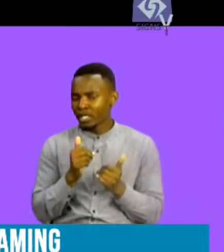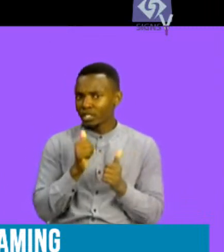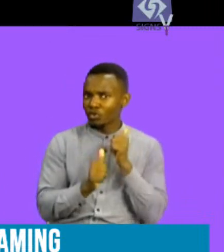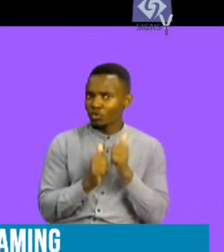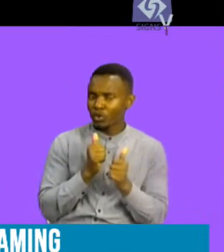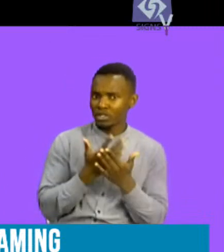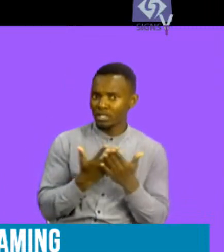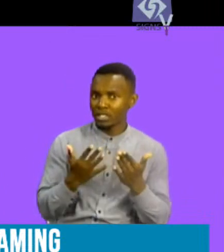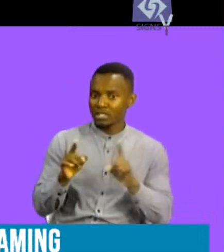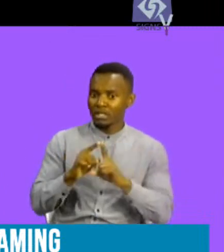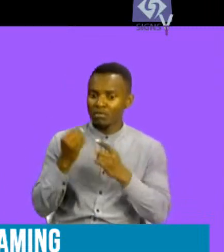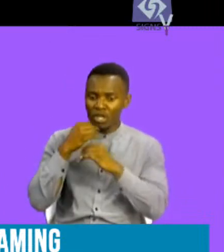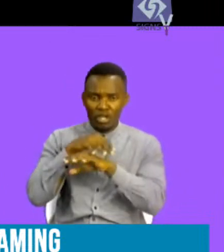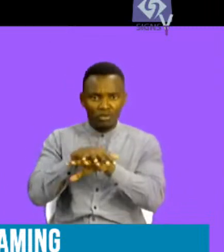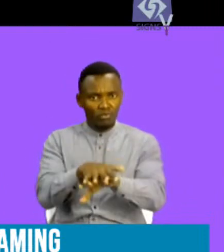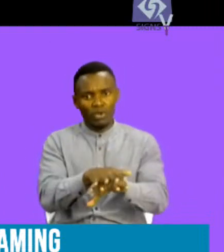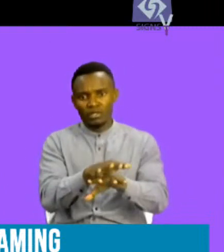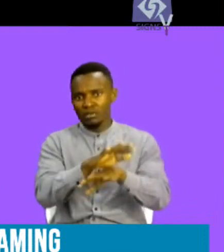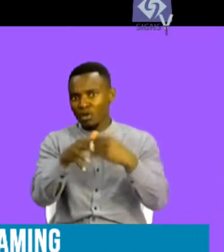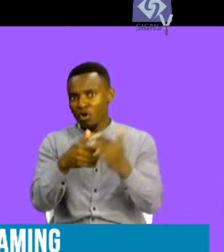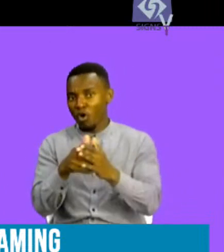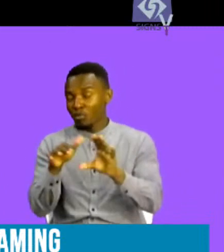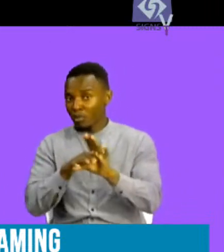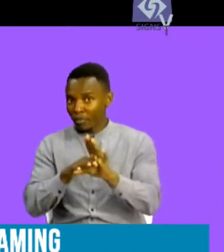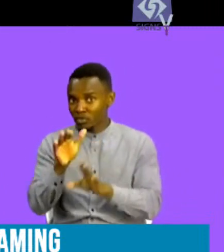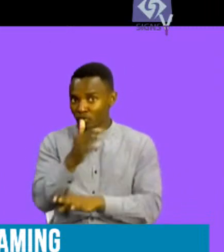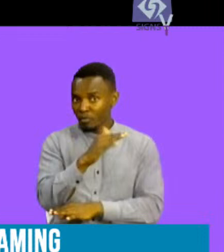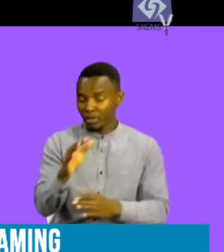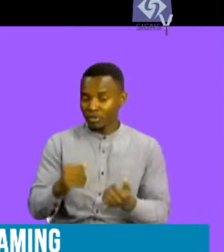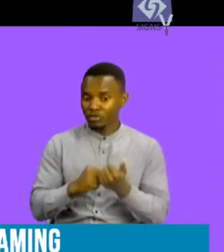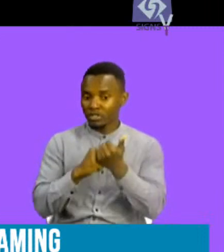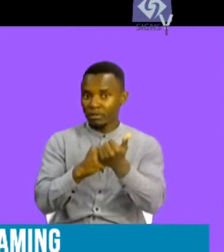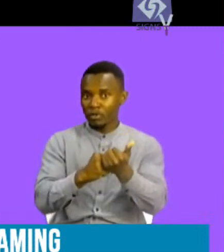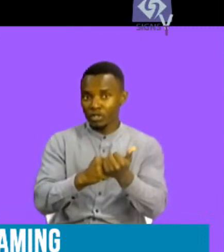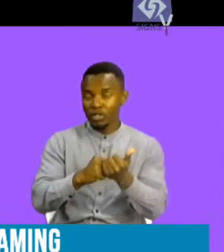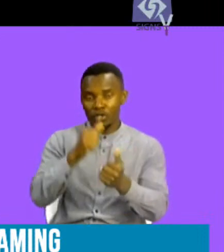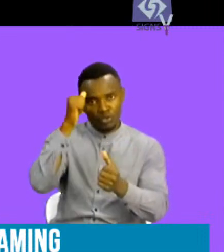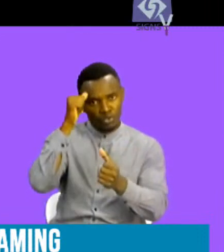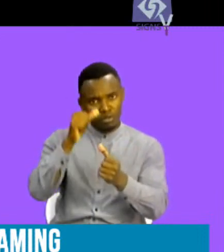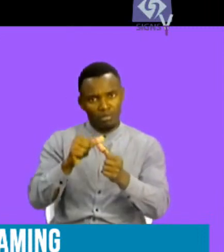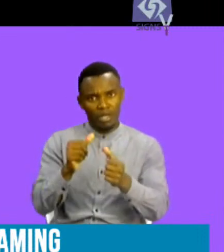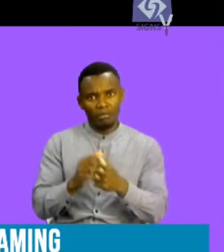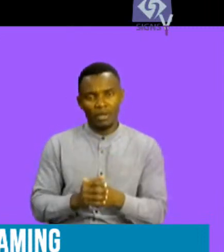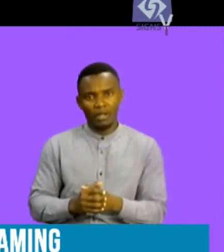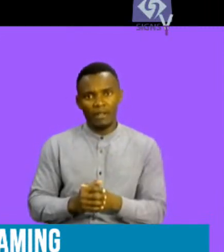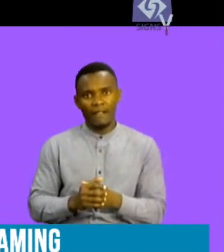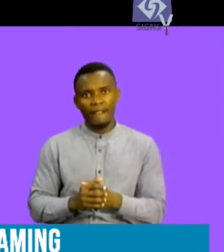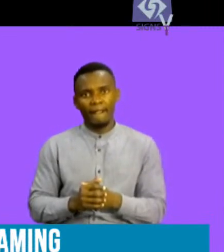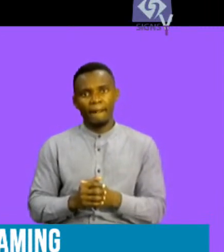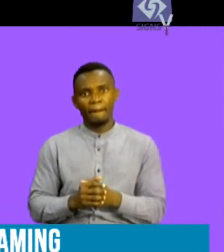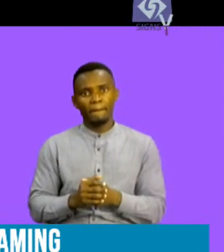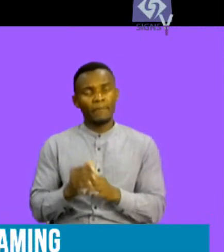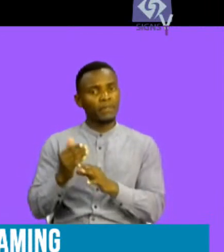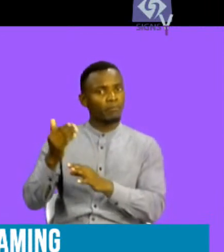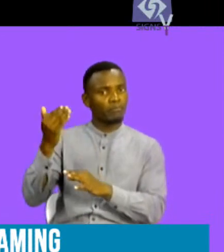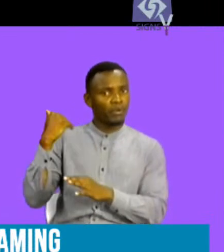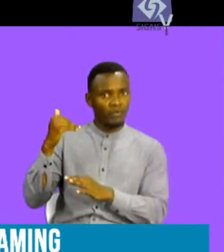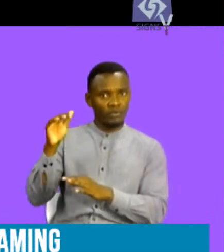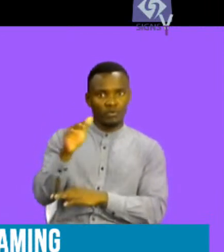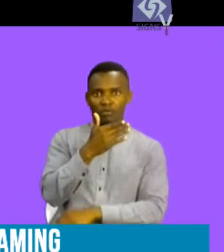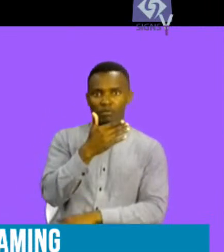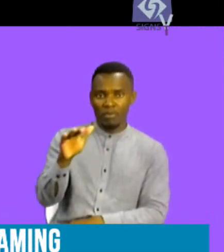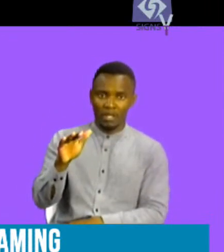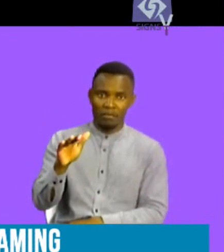And influence them to support the bill, so that, remember, it was undertaken by the previous in the previous Parliament.